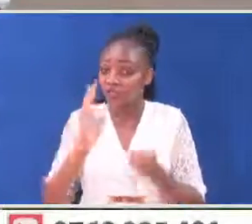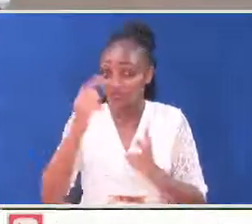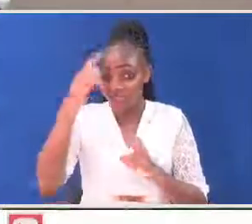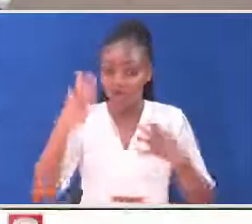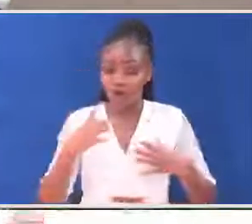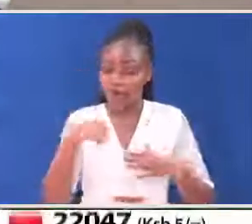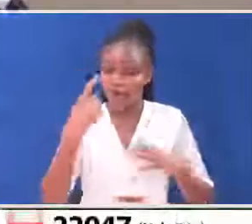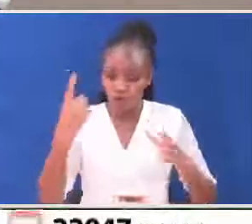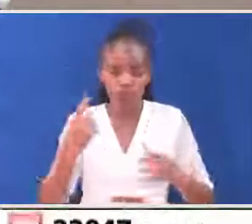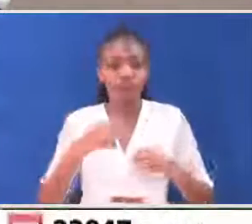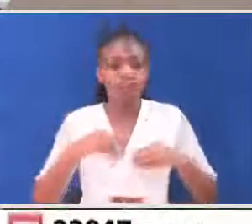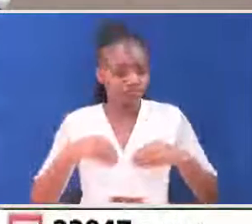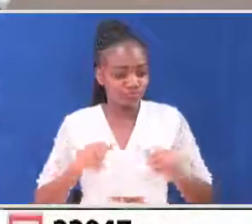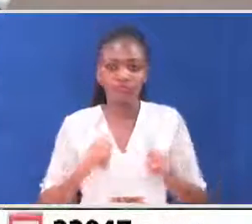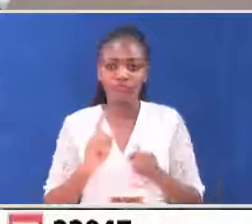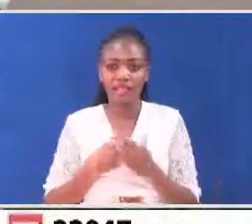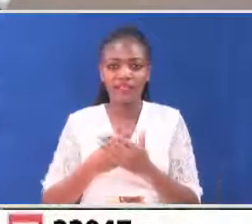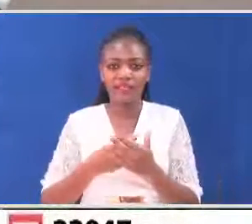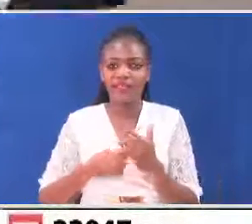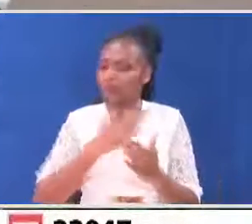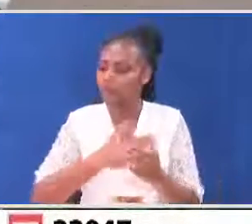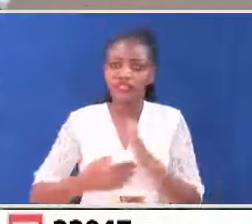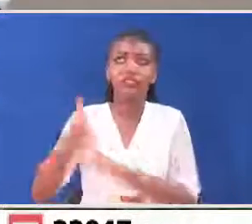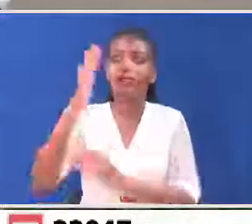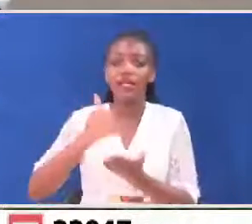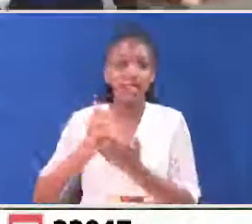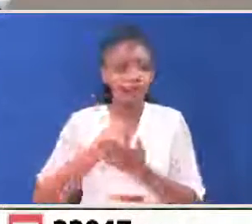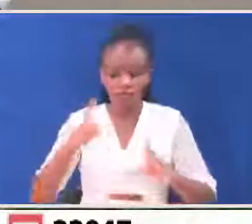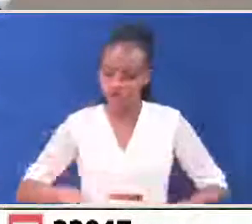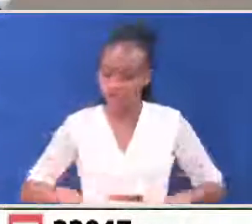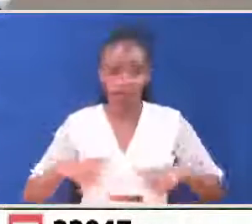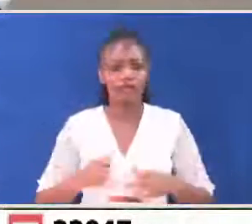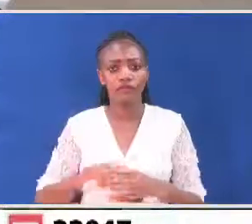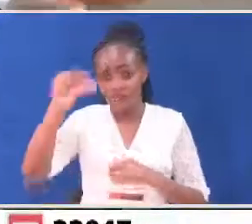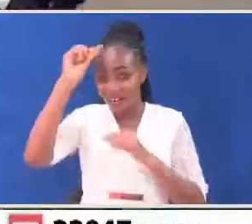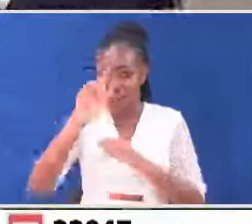us who will survive. May God help me to survive. Governor,